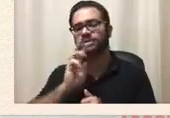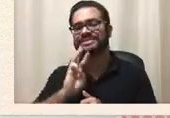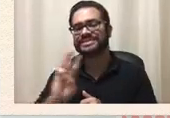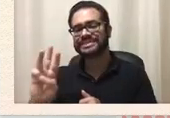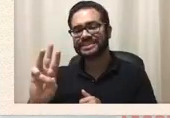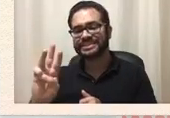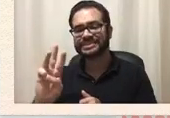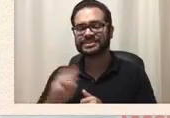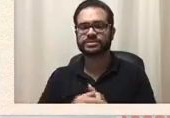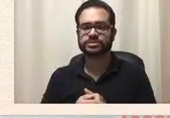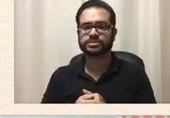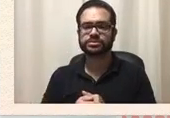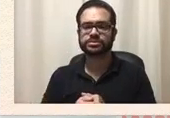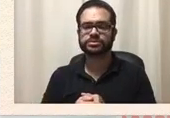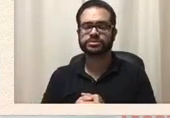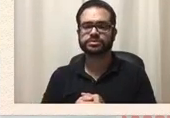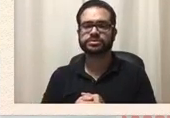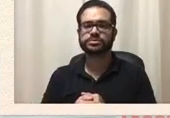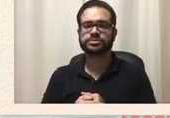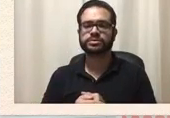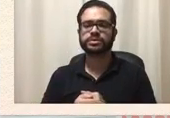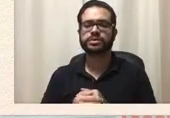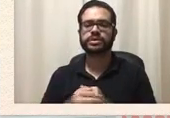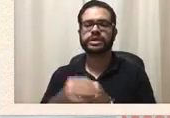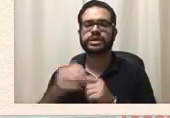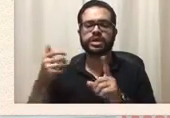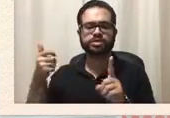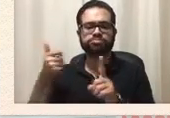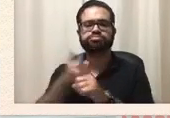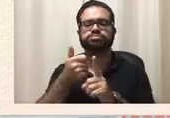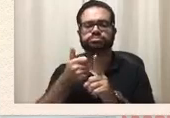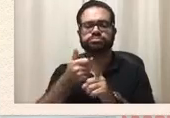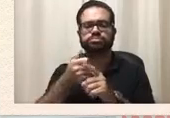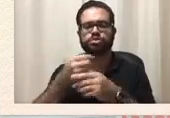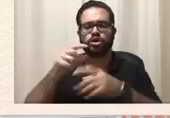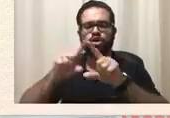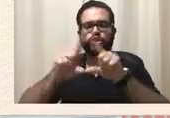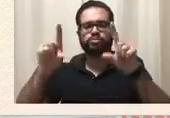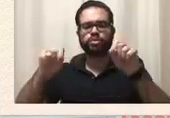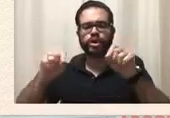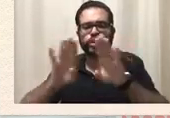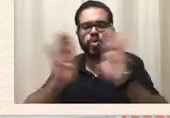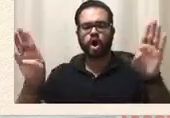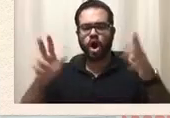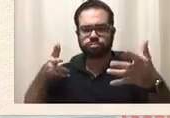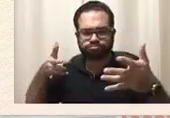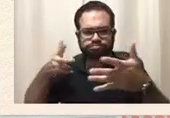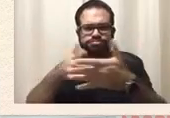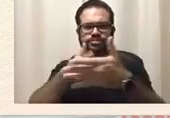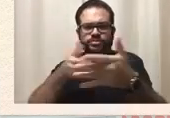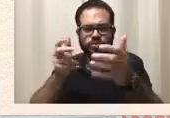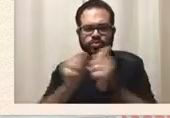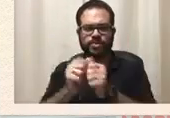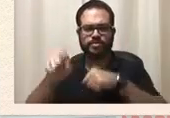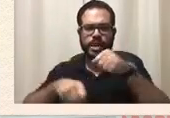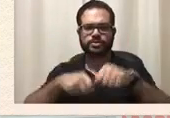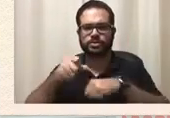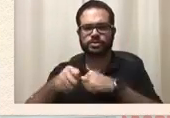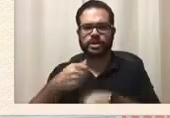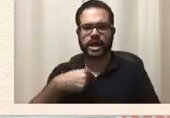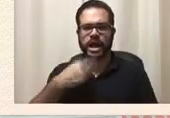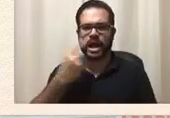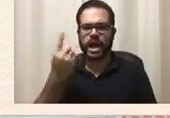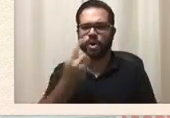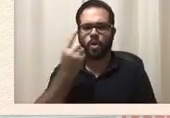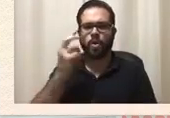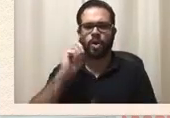he hit a brick wall head on with his bicycle. I only recognized him because the clothes he was wearing were